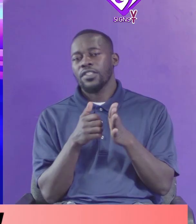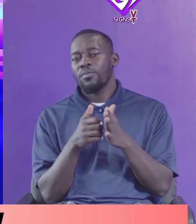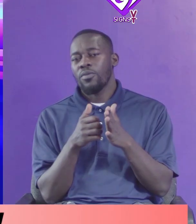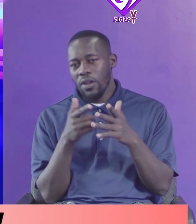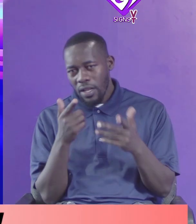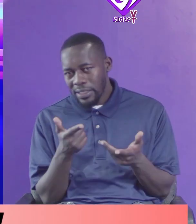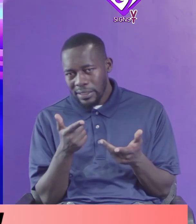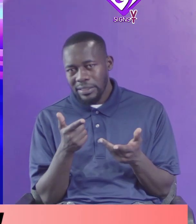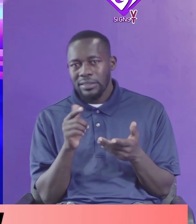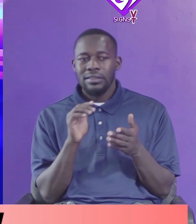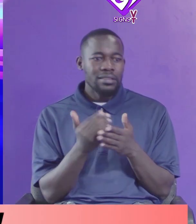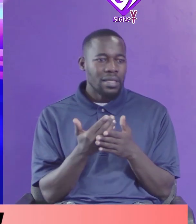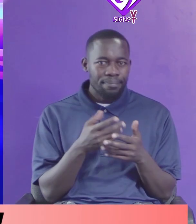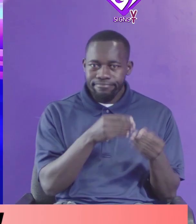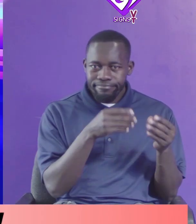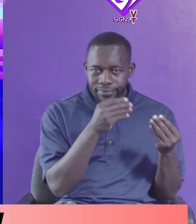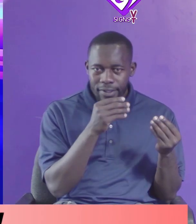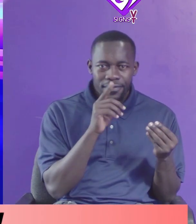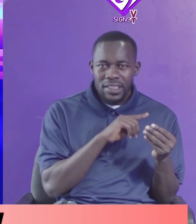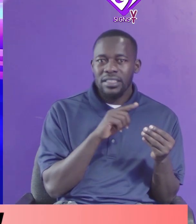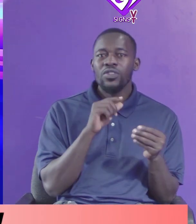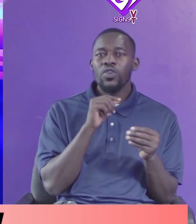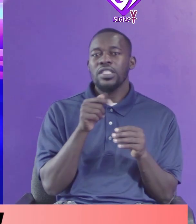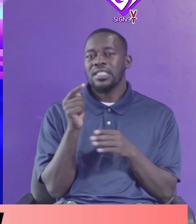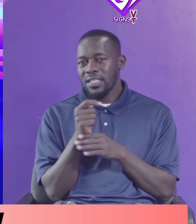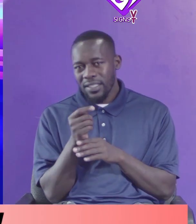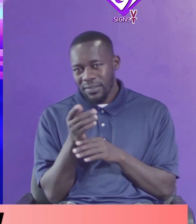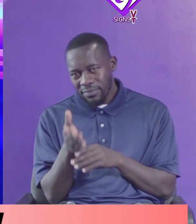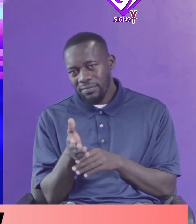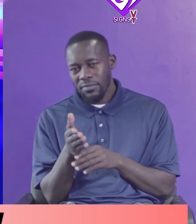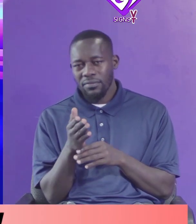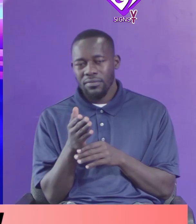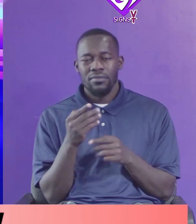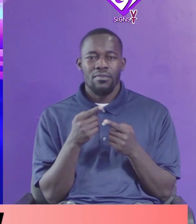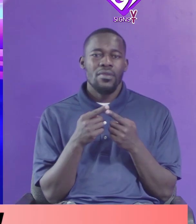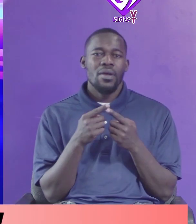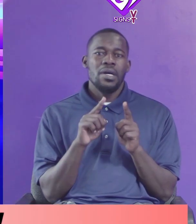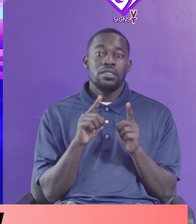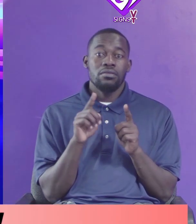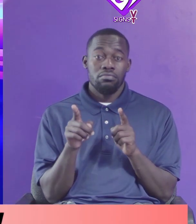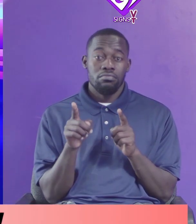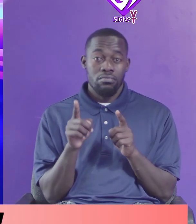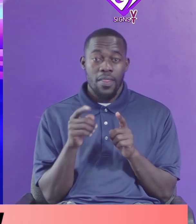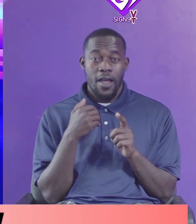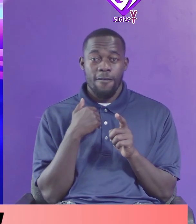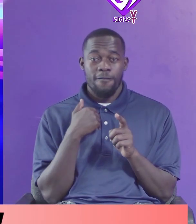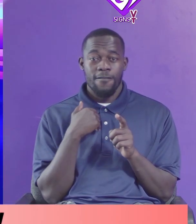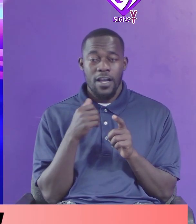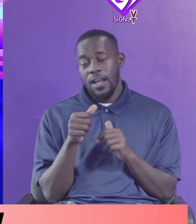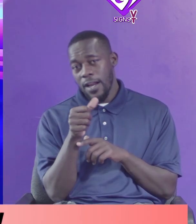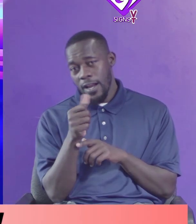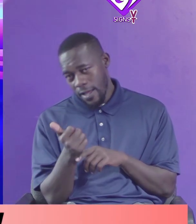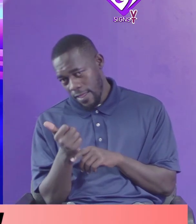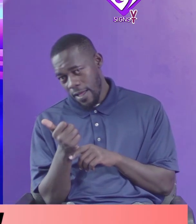leave, he's not showing up on the training grounds. So, but they found a striker, and I think he's